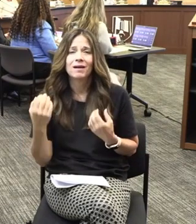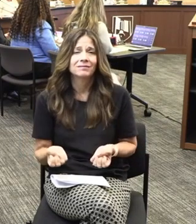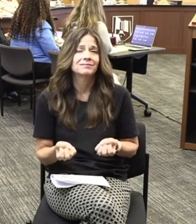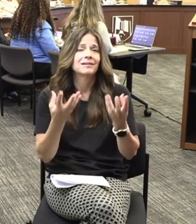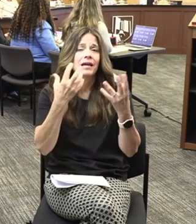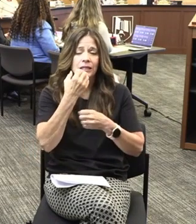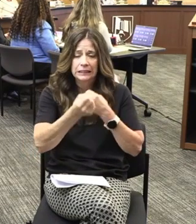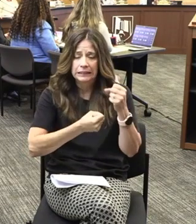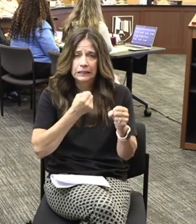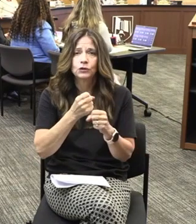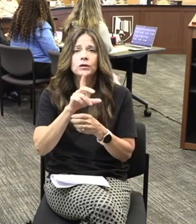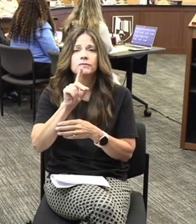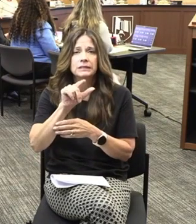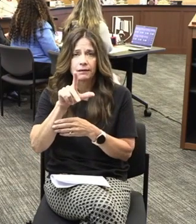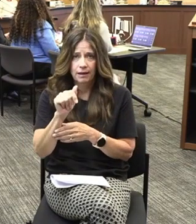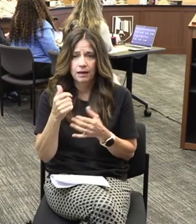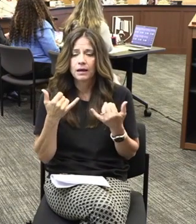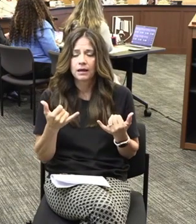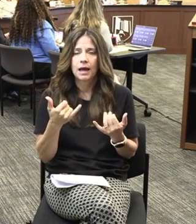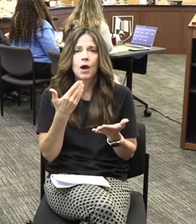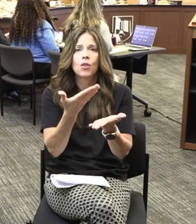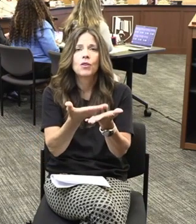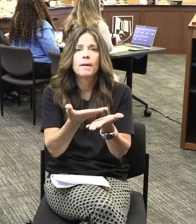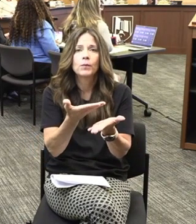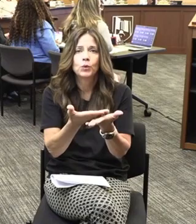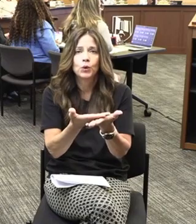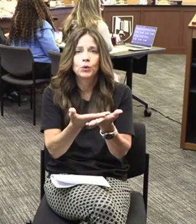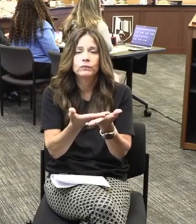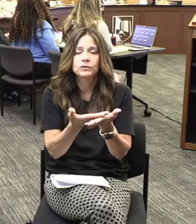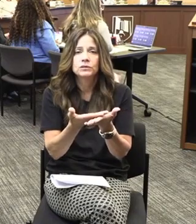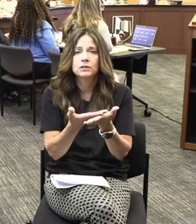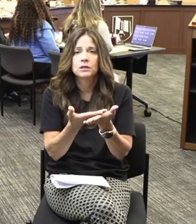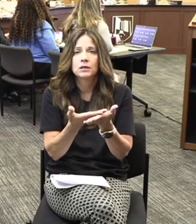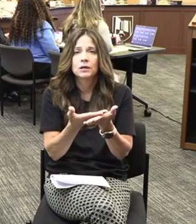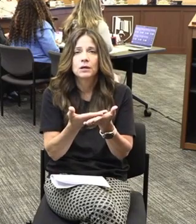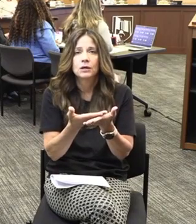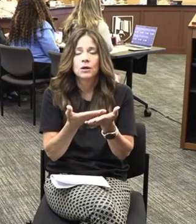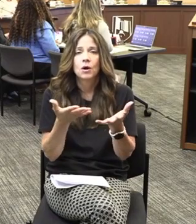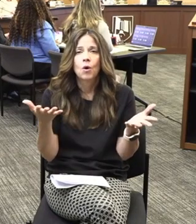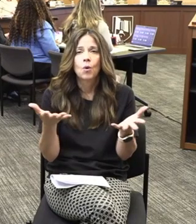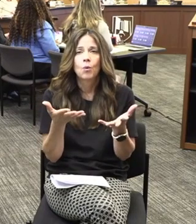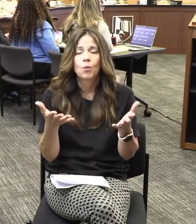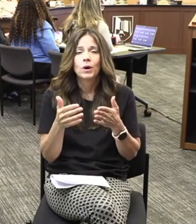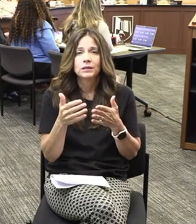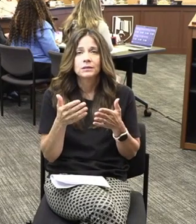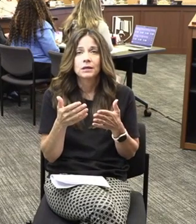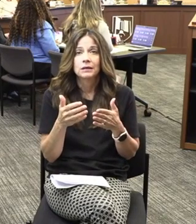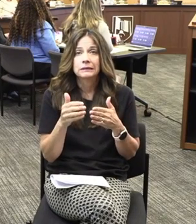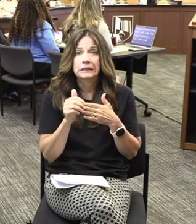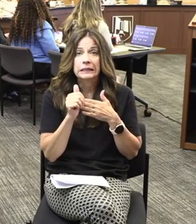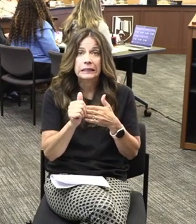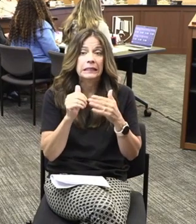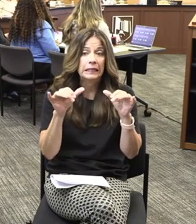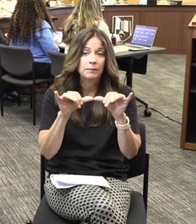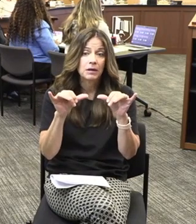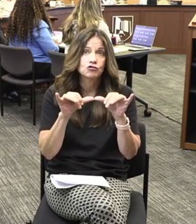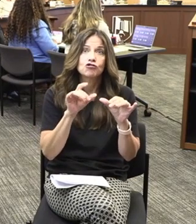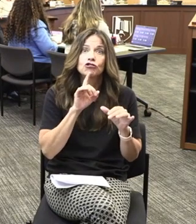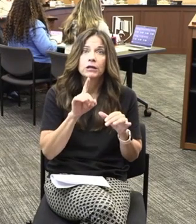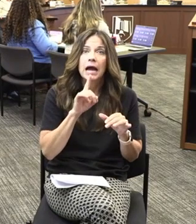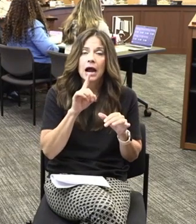now that proves what leading measures are in